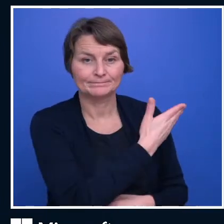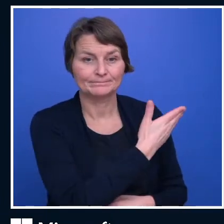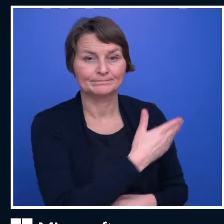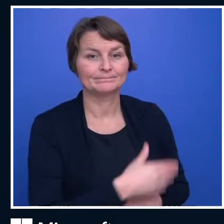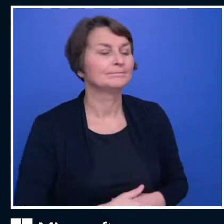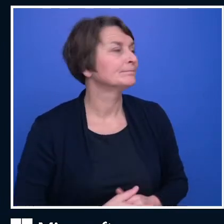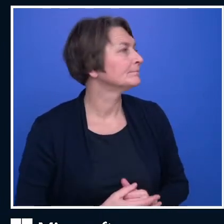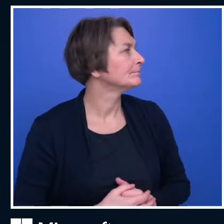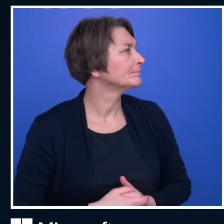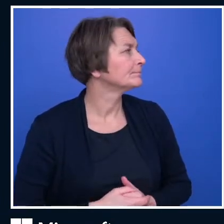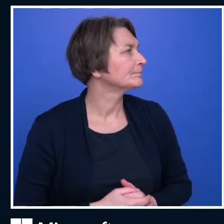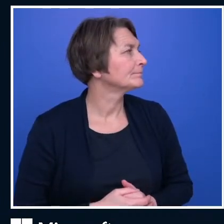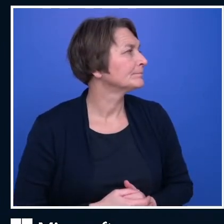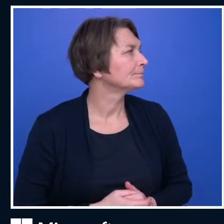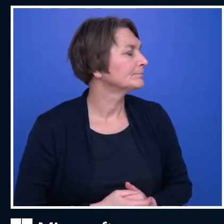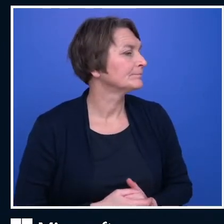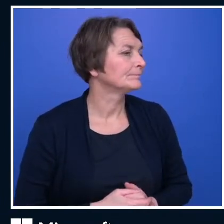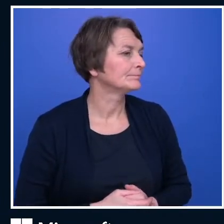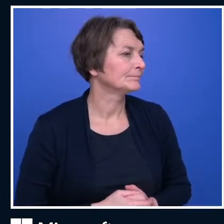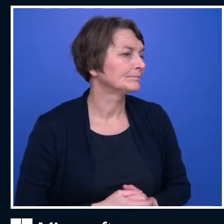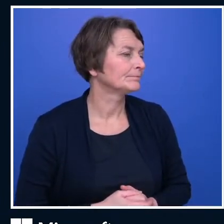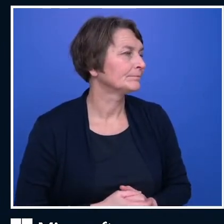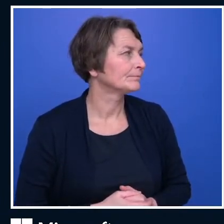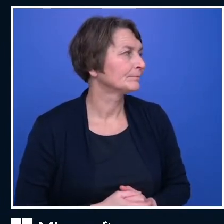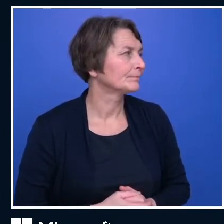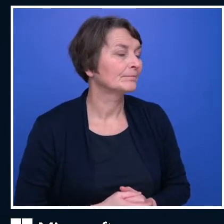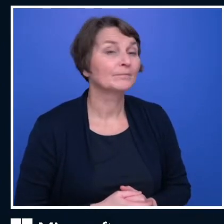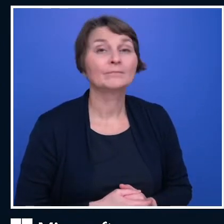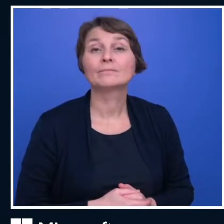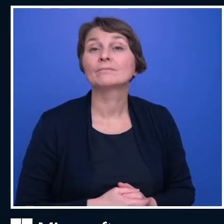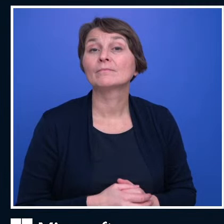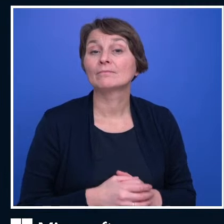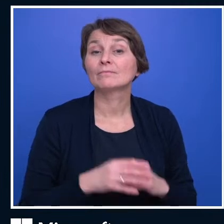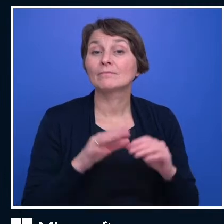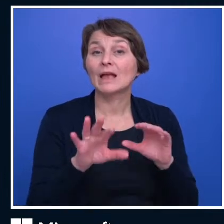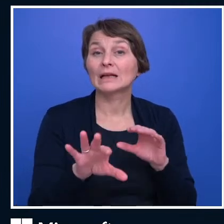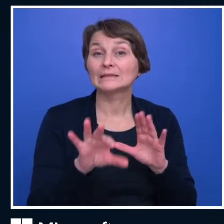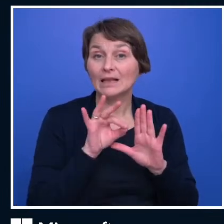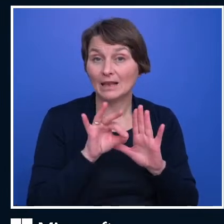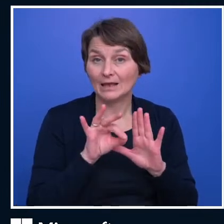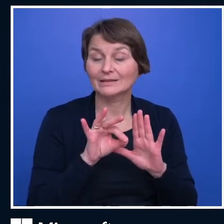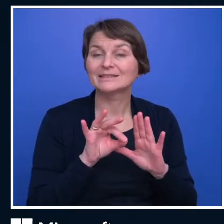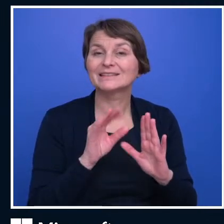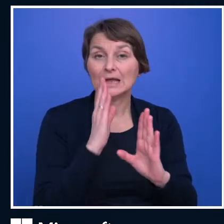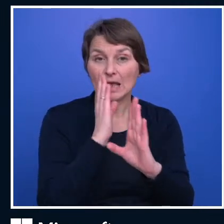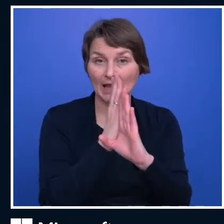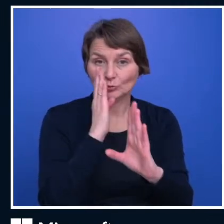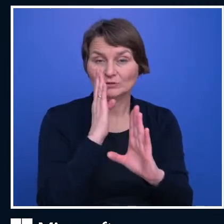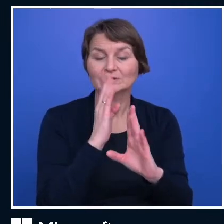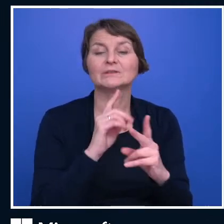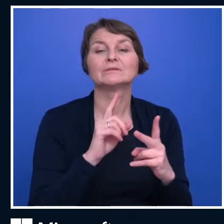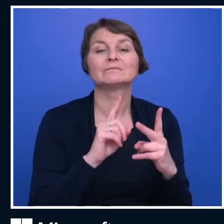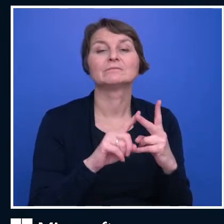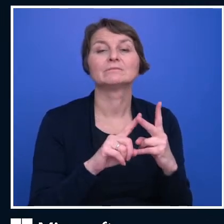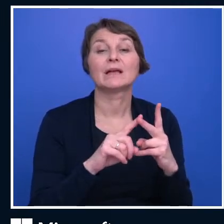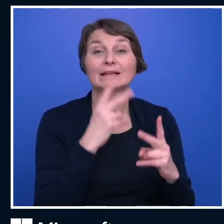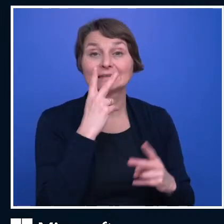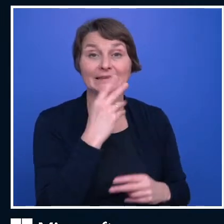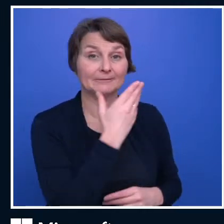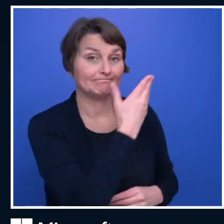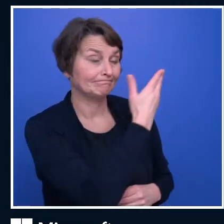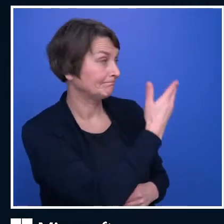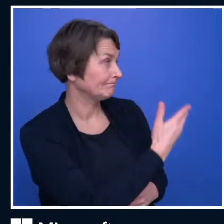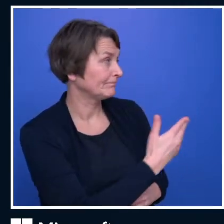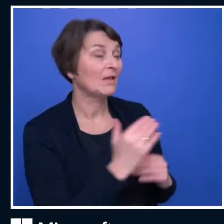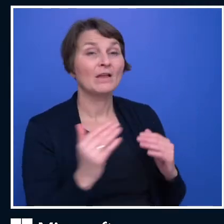that. I'll select accuracy again. I already mentioned why I would do that. And here I have it. Fairlone created all